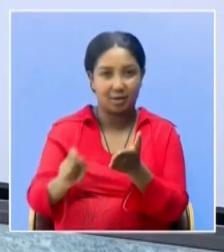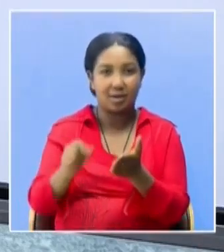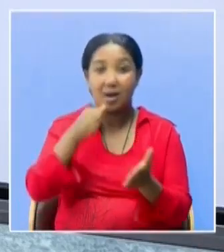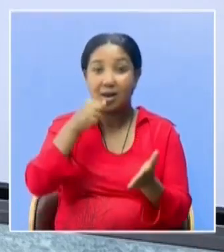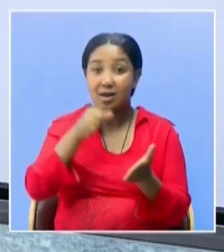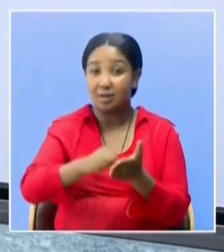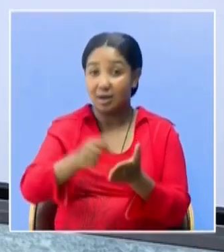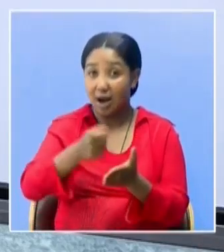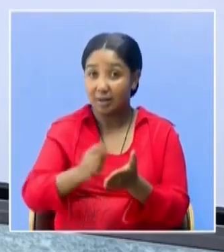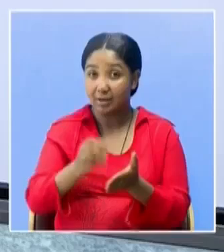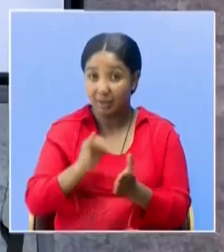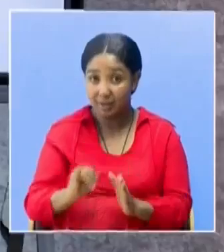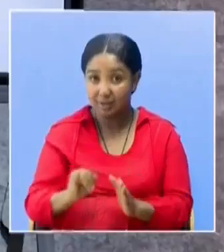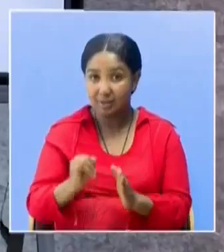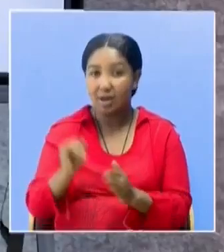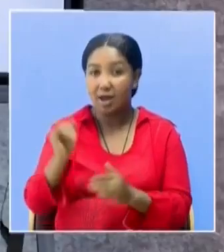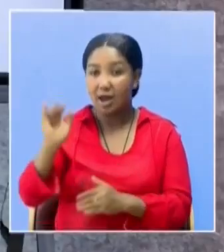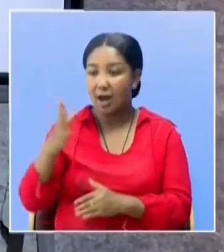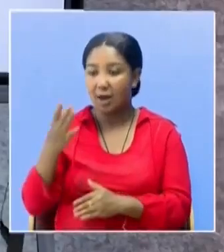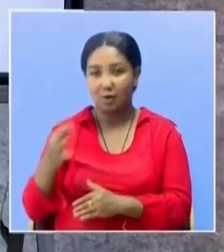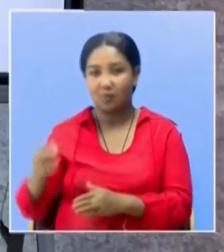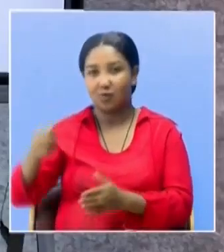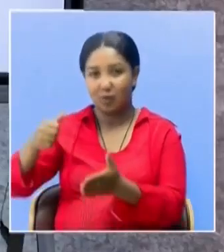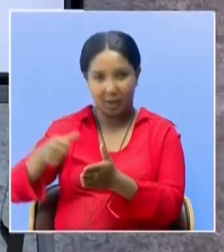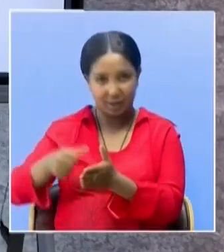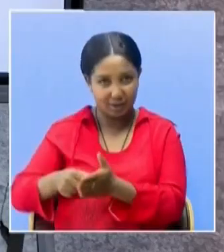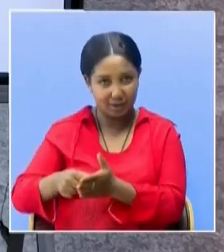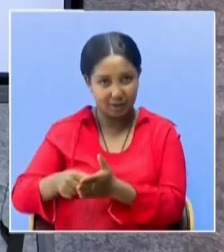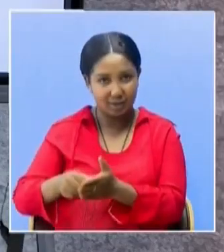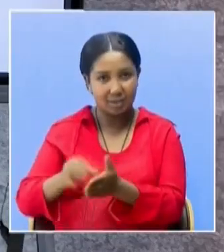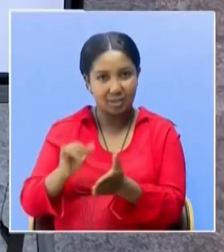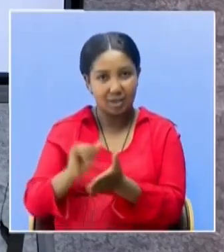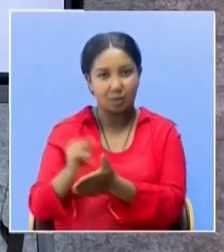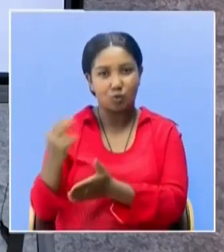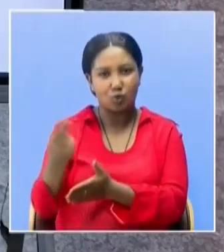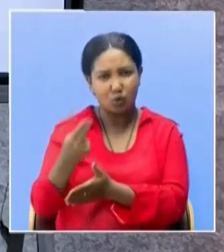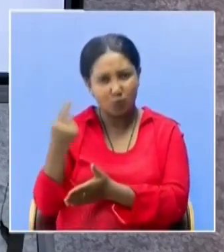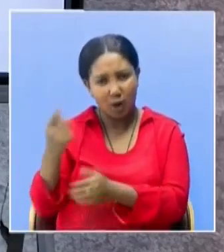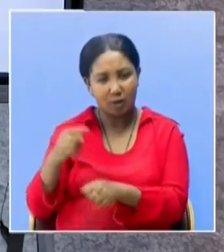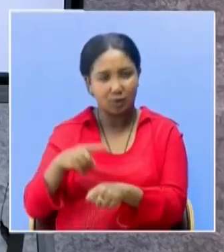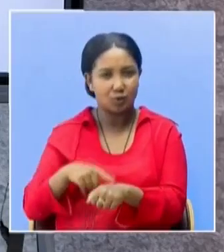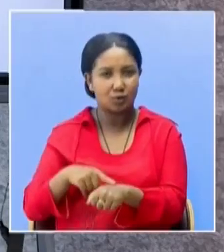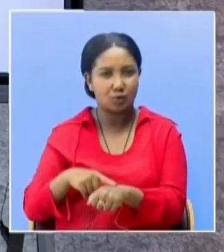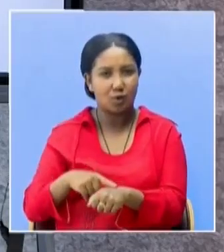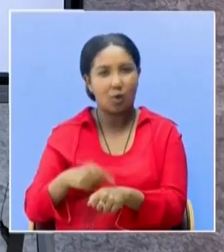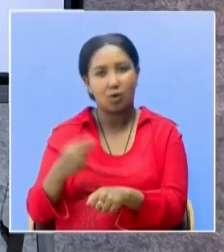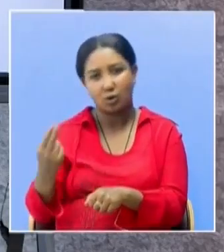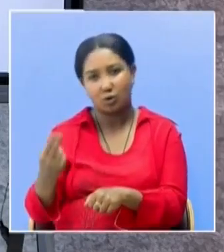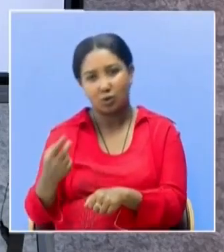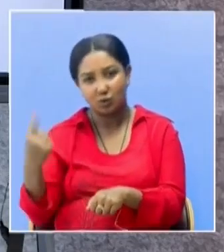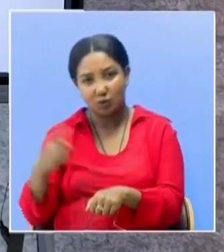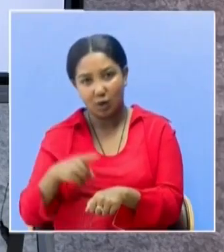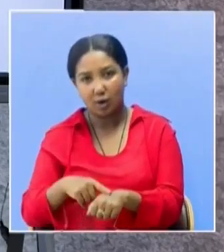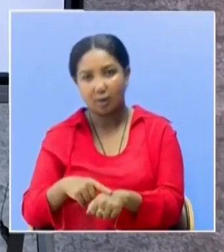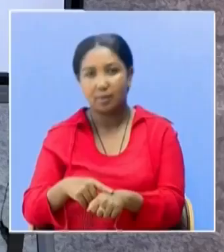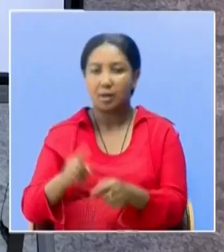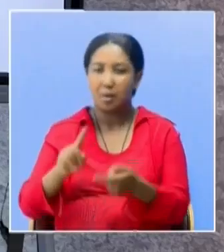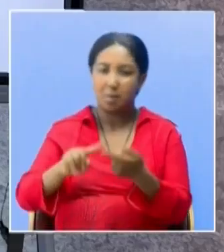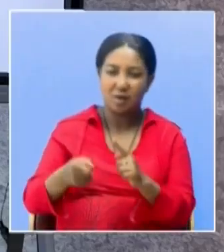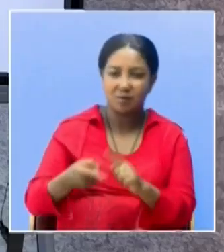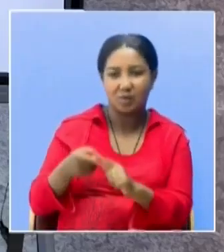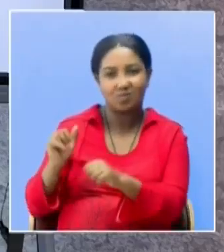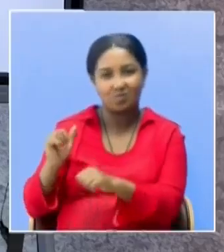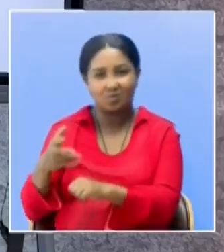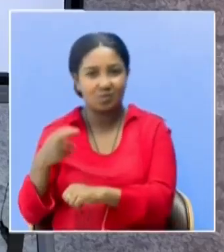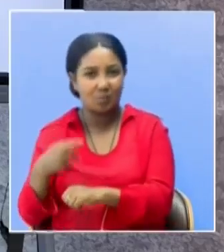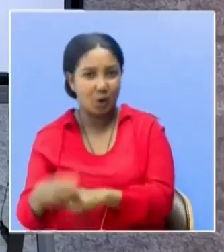Letter writing is a kind of letter that you usually use or write to your best friends or